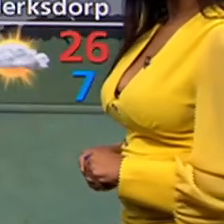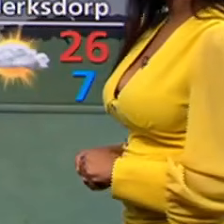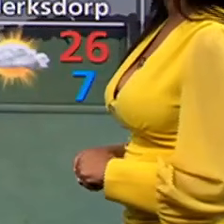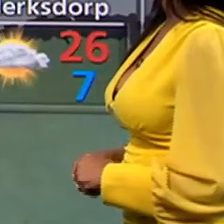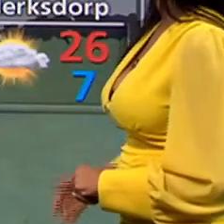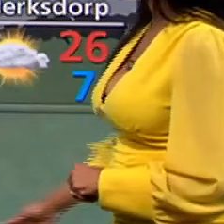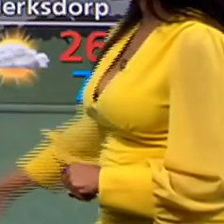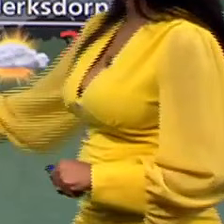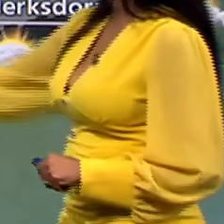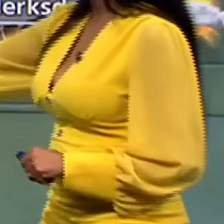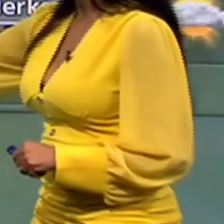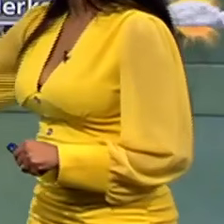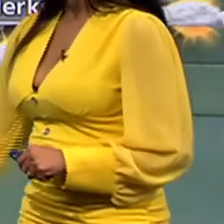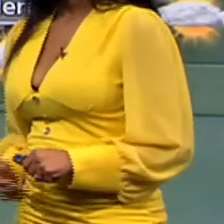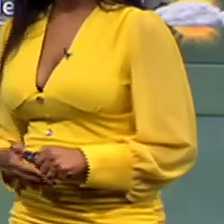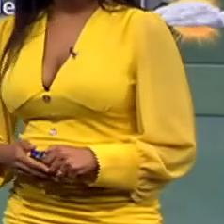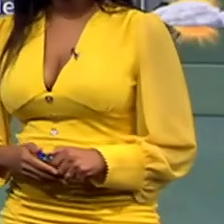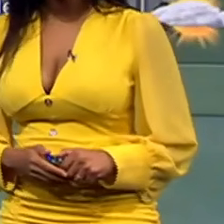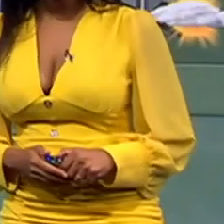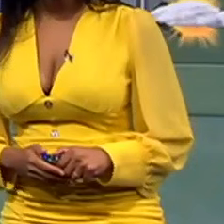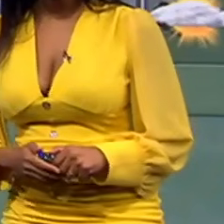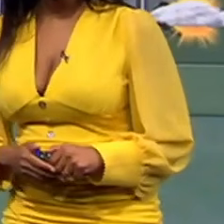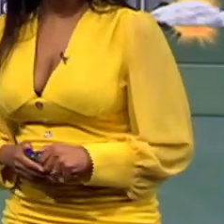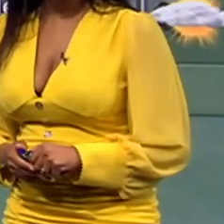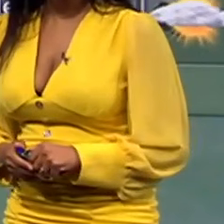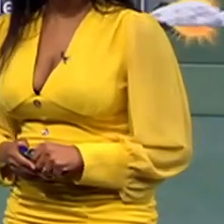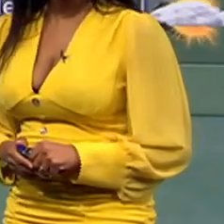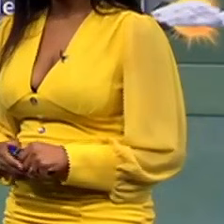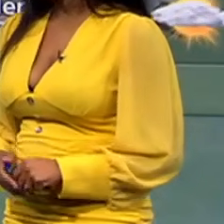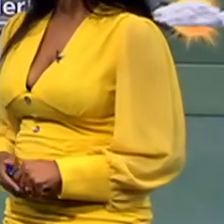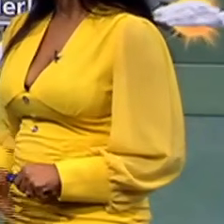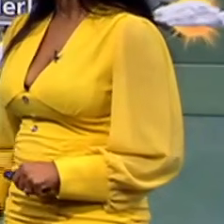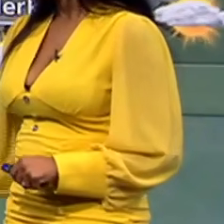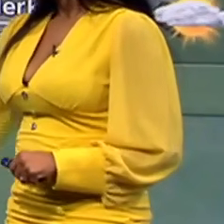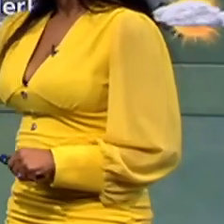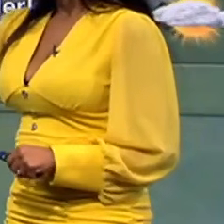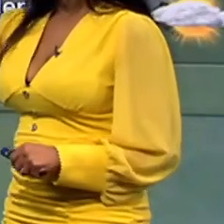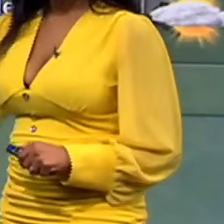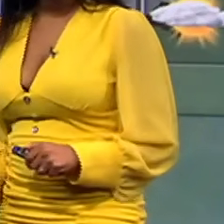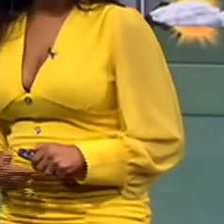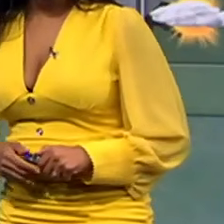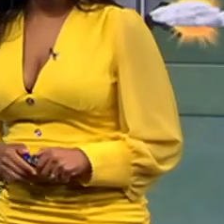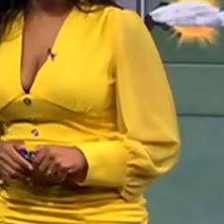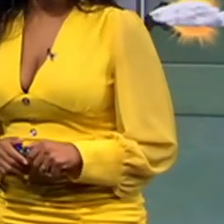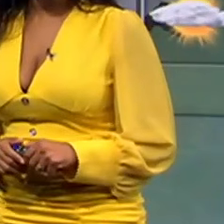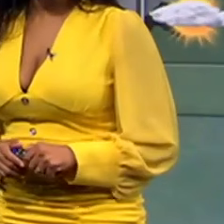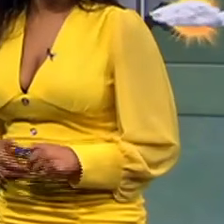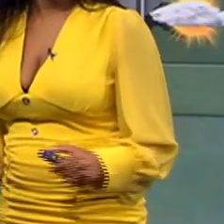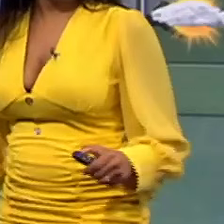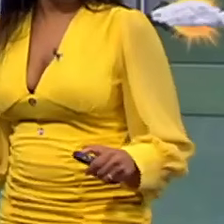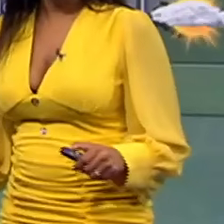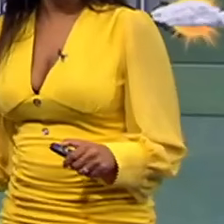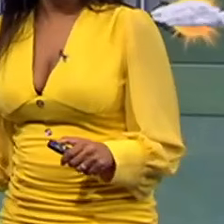di le 25 Swaziland ka digata di le 8 go a go di le 24 Taung e tla nna tsiditsana